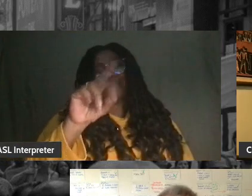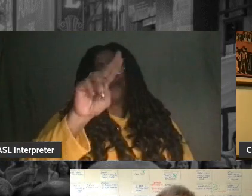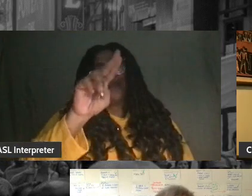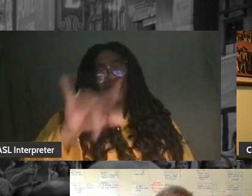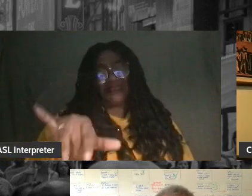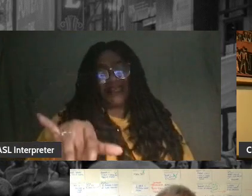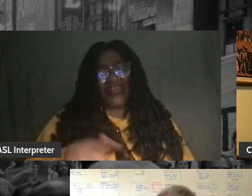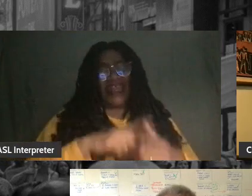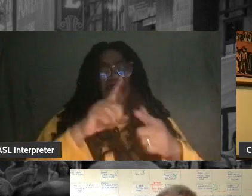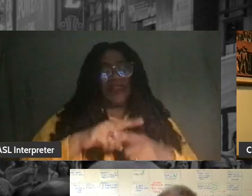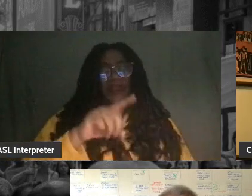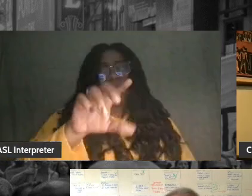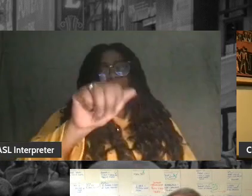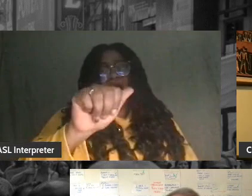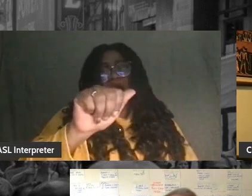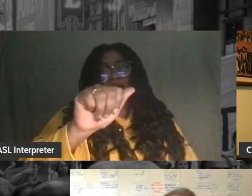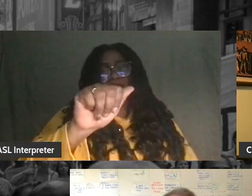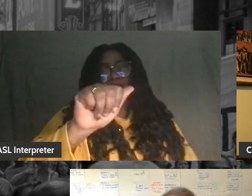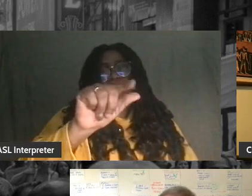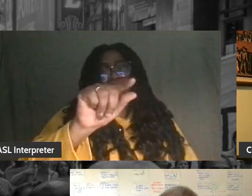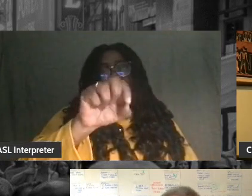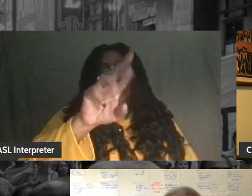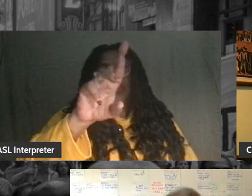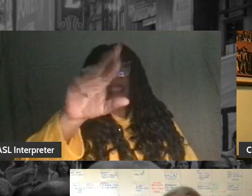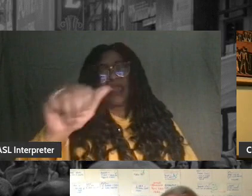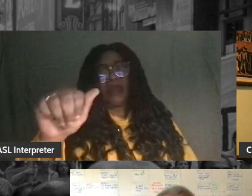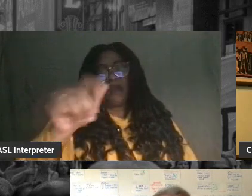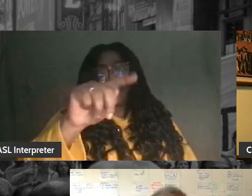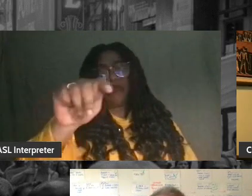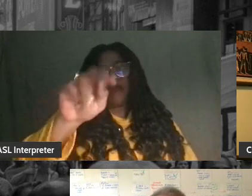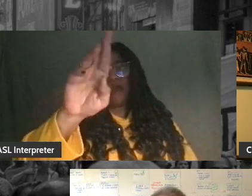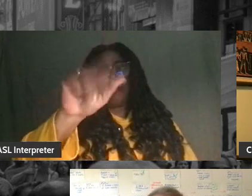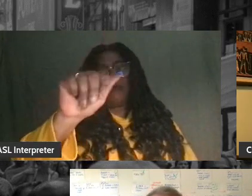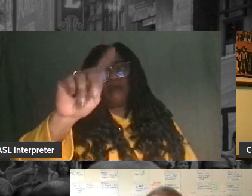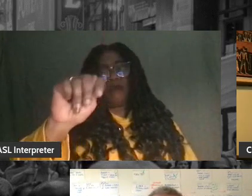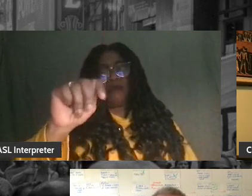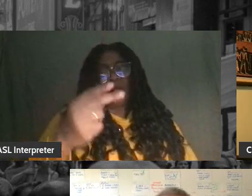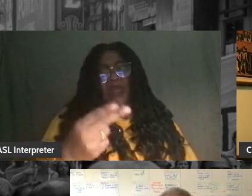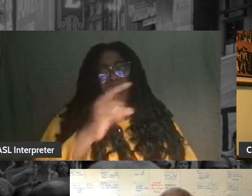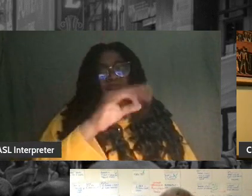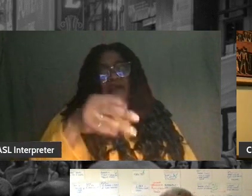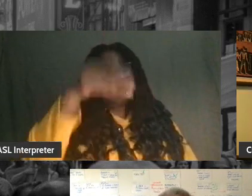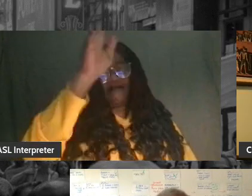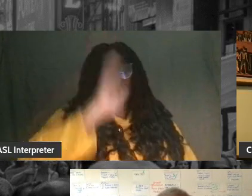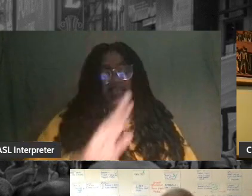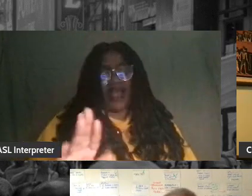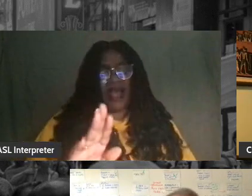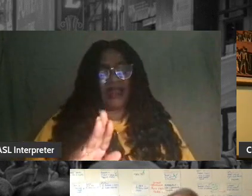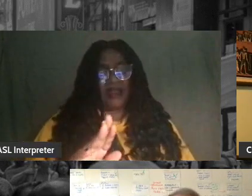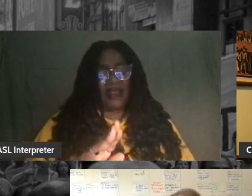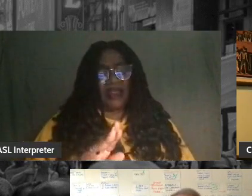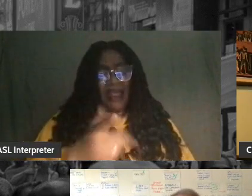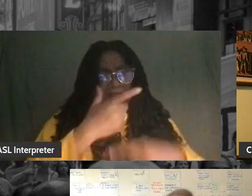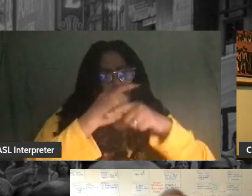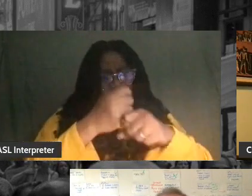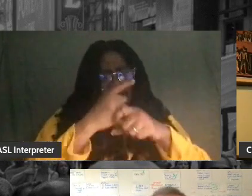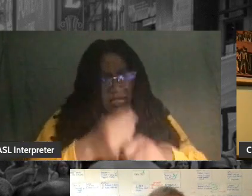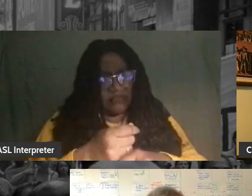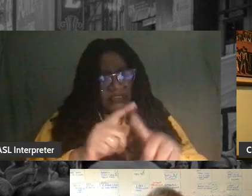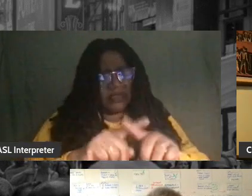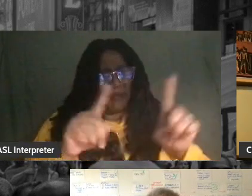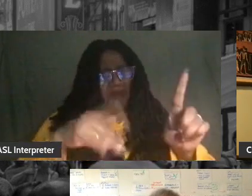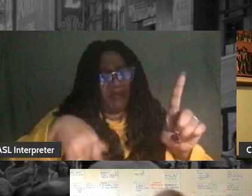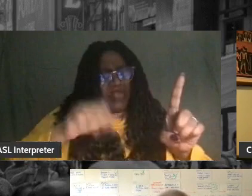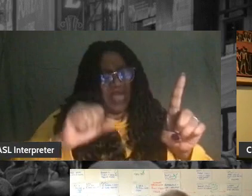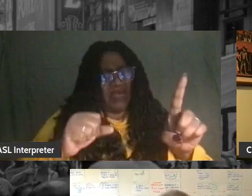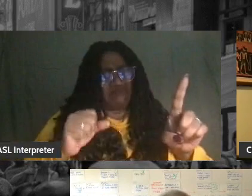movie called Agira, The Wrath of God. And I was into films from like 12 years old or whatever, but I had no idea that you could tell stories